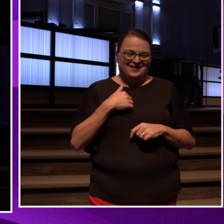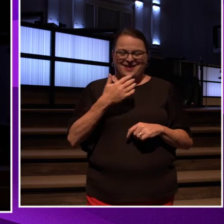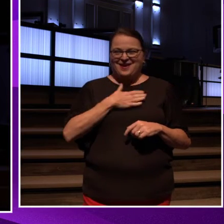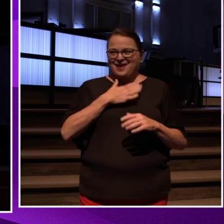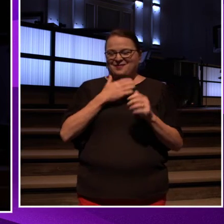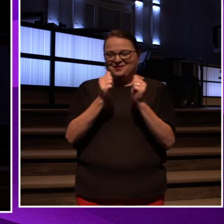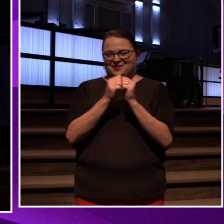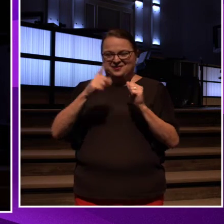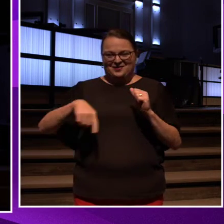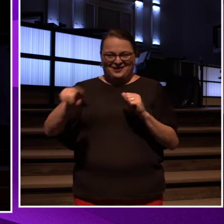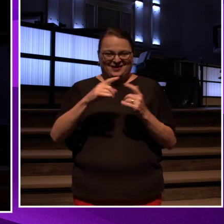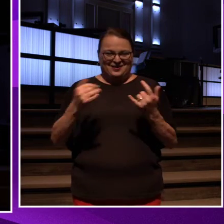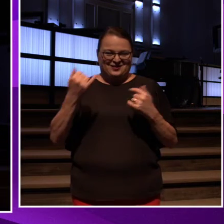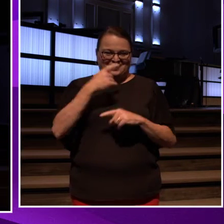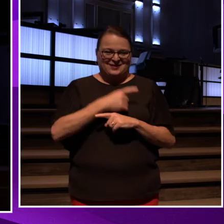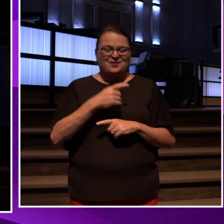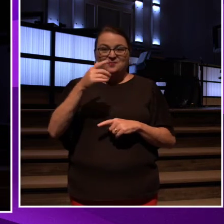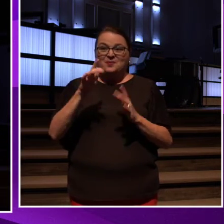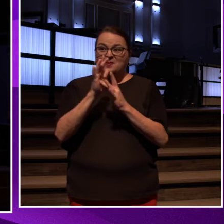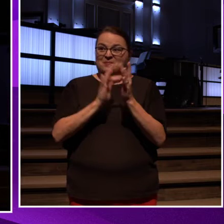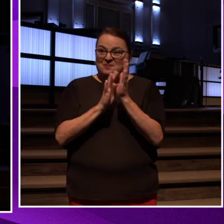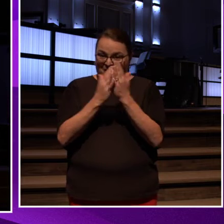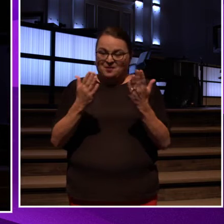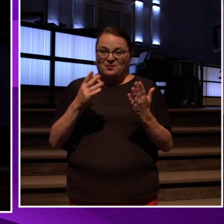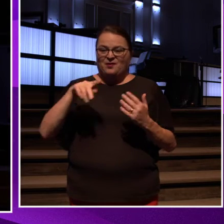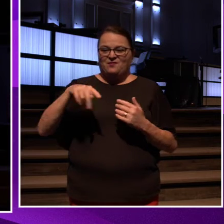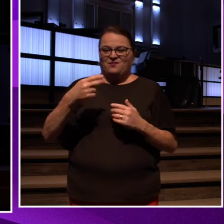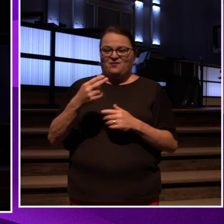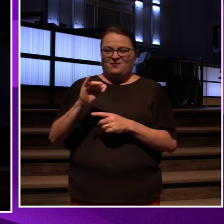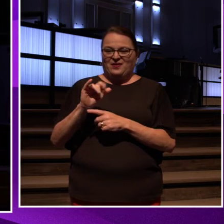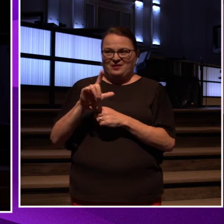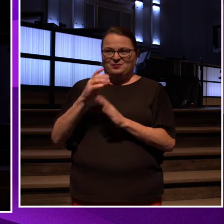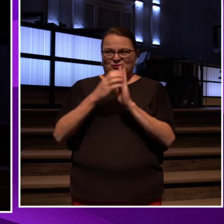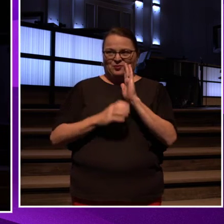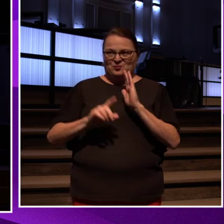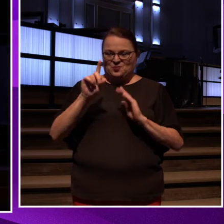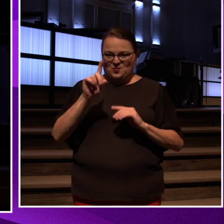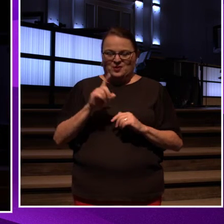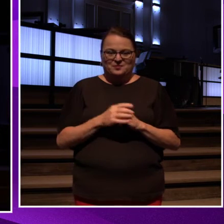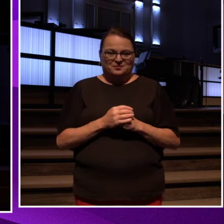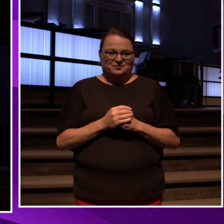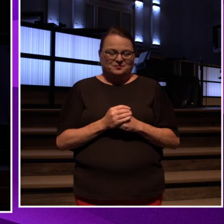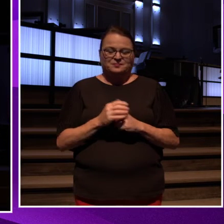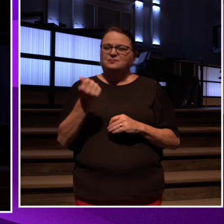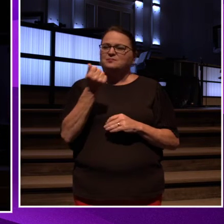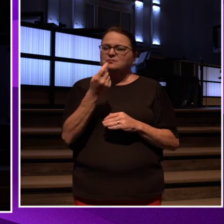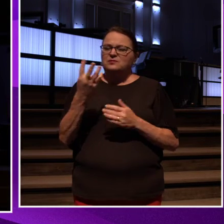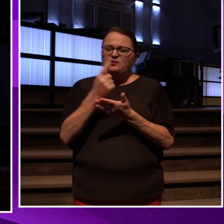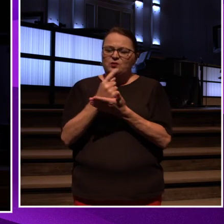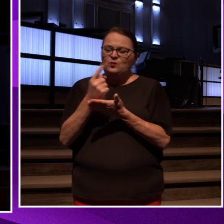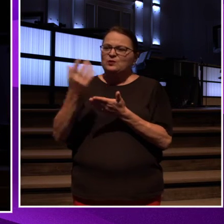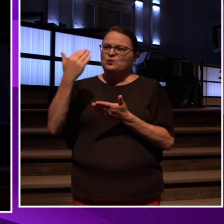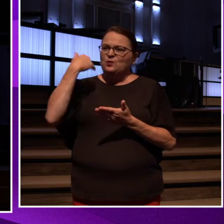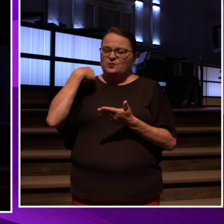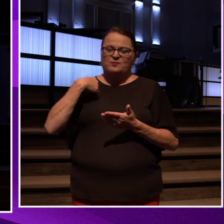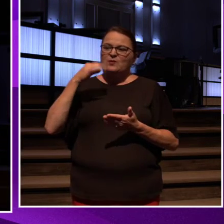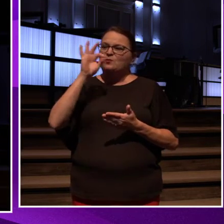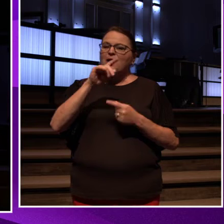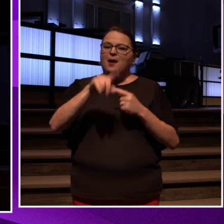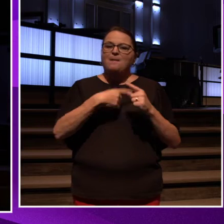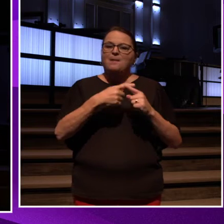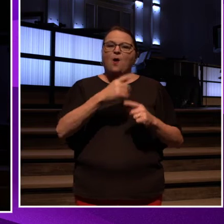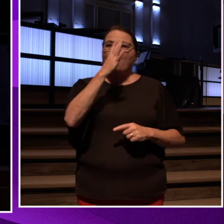love y'all and I thank you. I hope you have your Bible. If you don't, you'll follow along with us. A few weeks ago, I preached on the woman at the well,